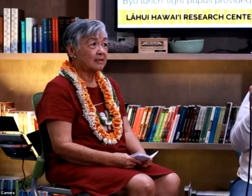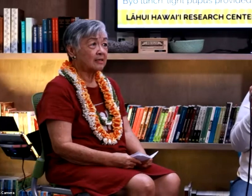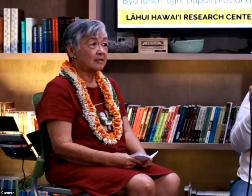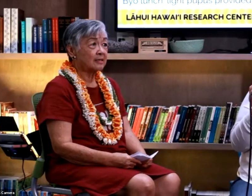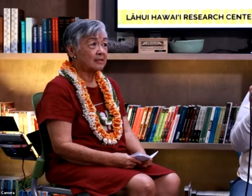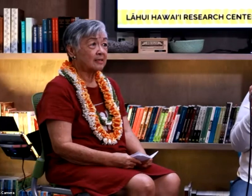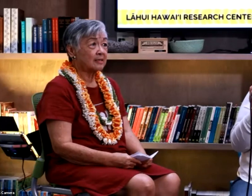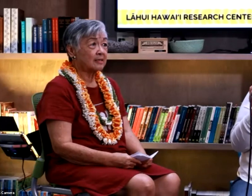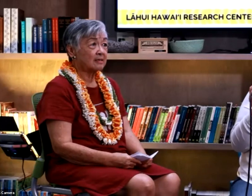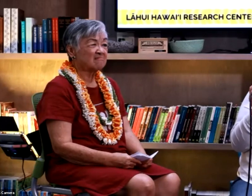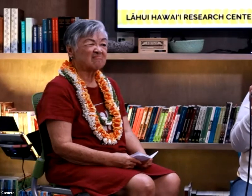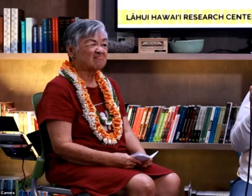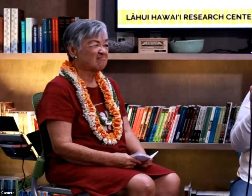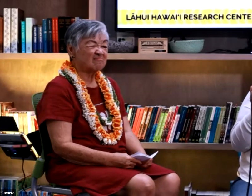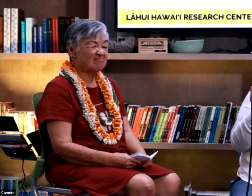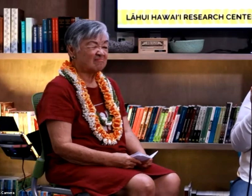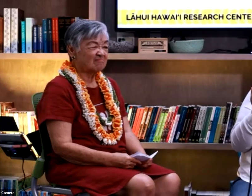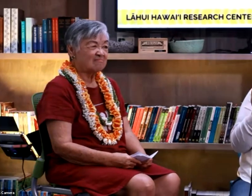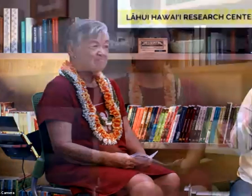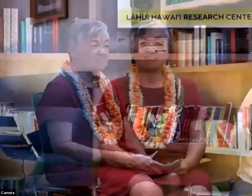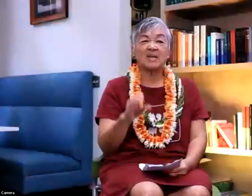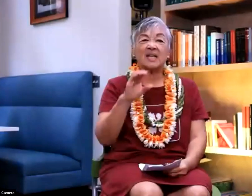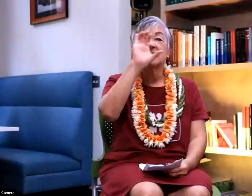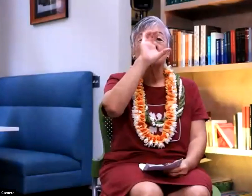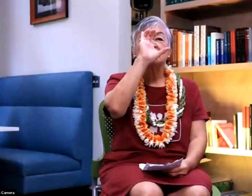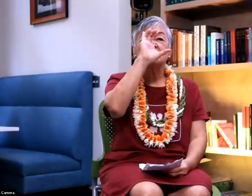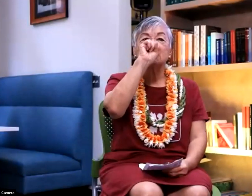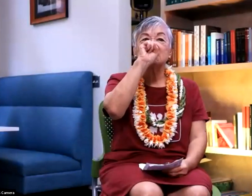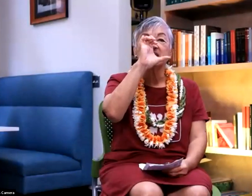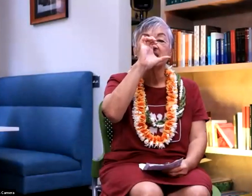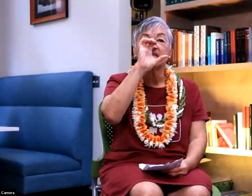Community College when you were there?